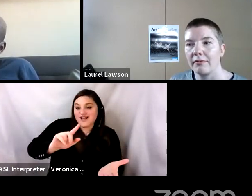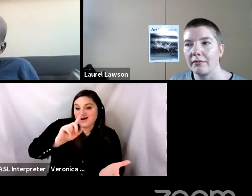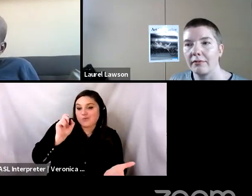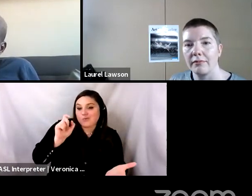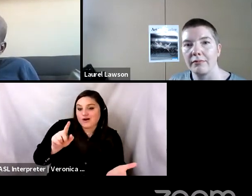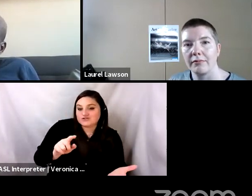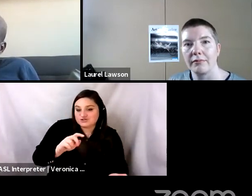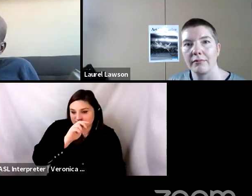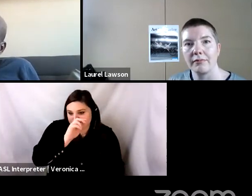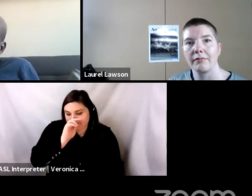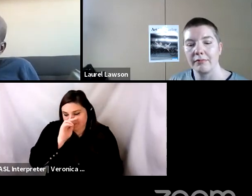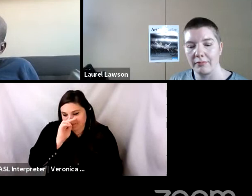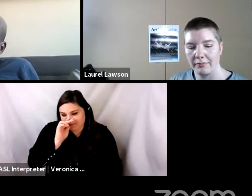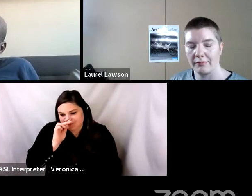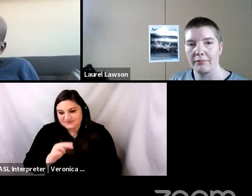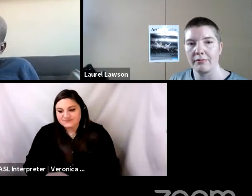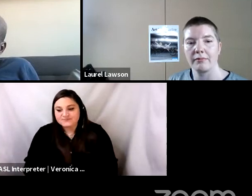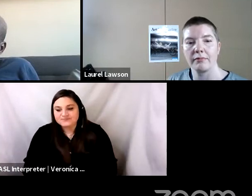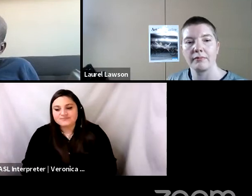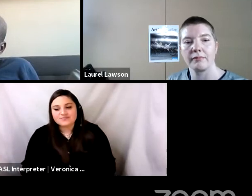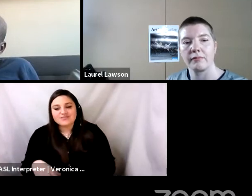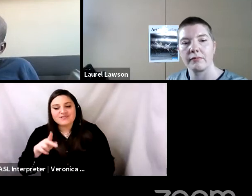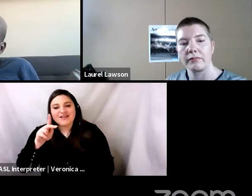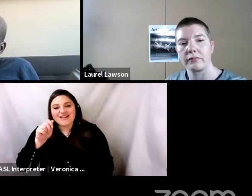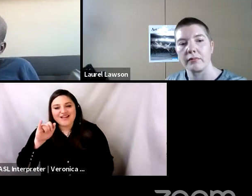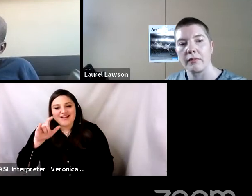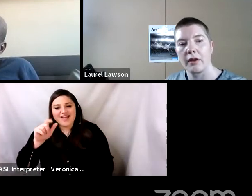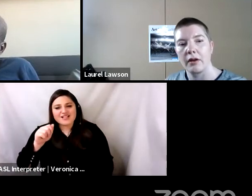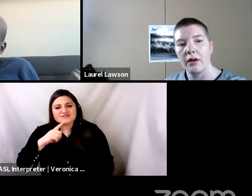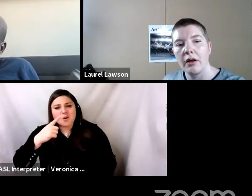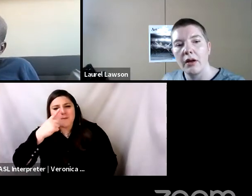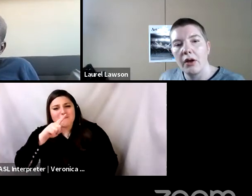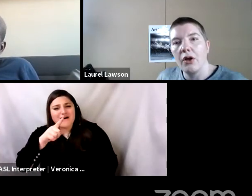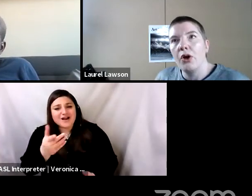Laurel, this is Kayla speaking. Can you repeat the question one more time?